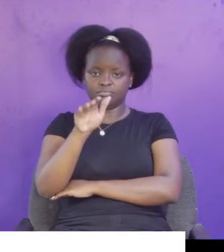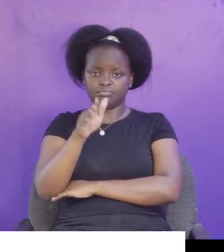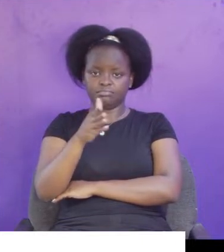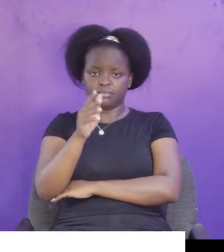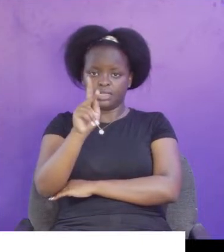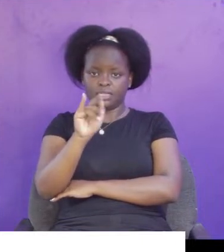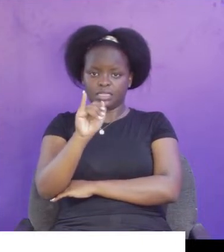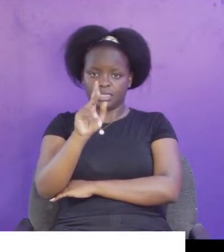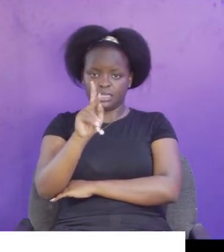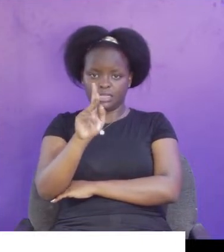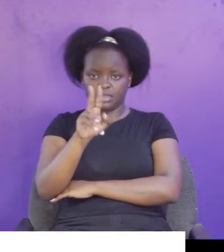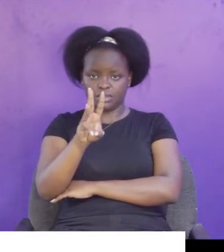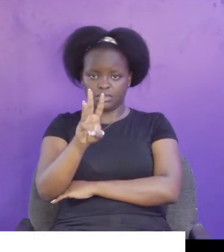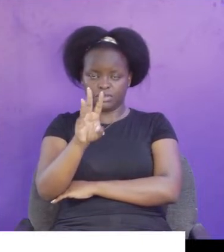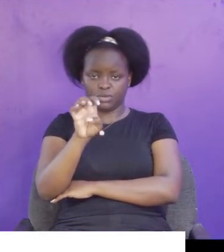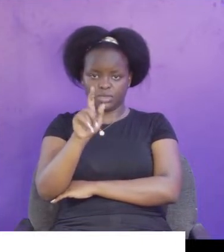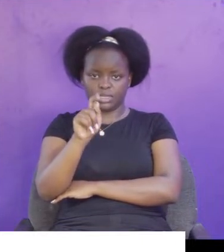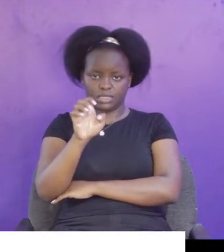We also have